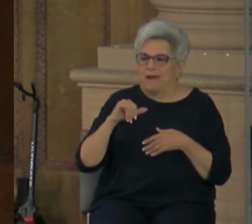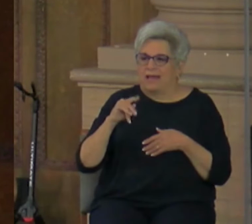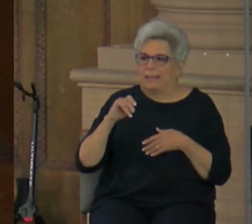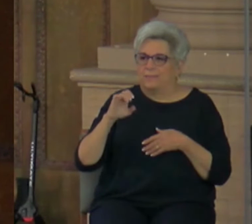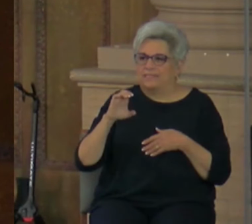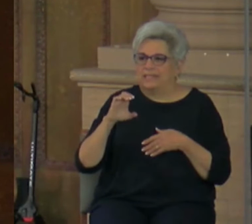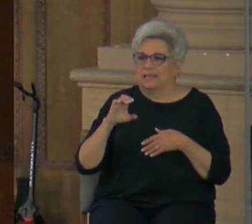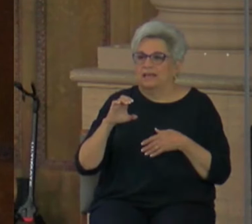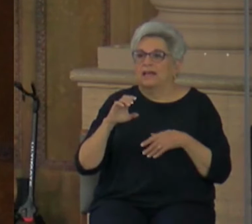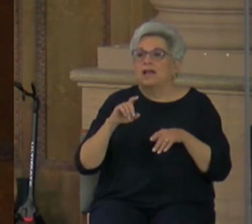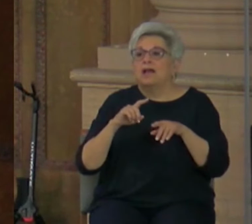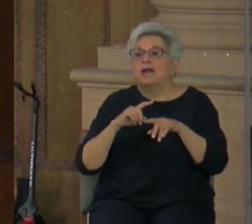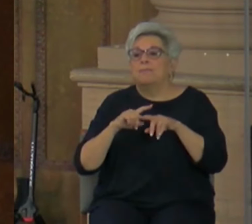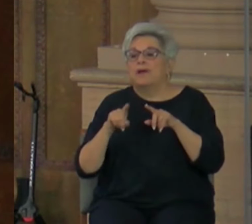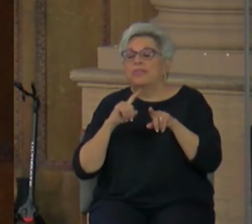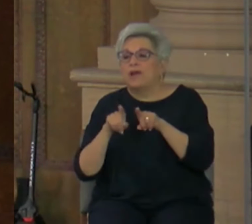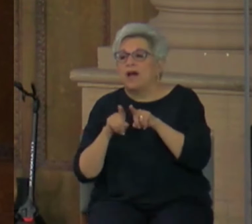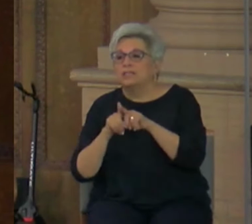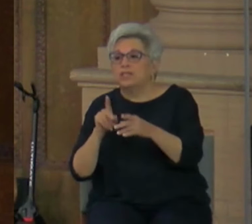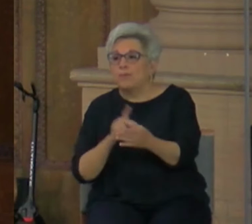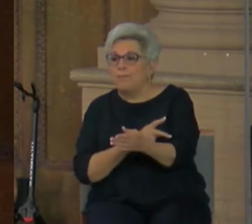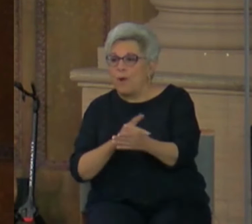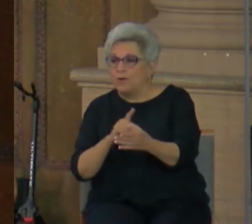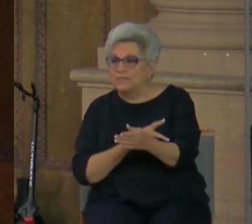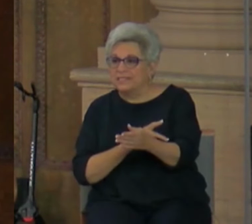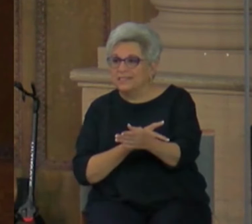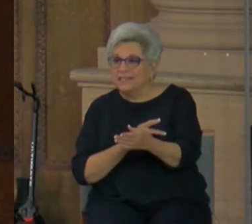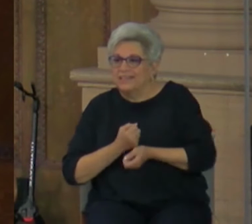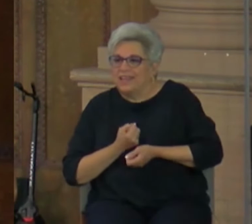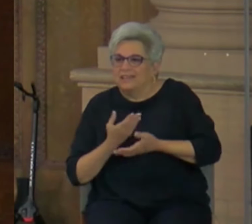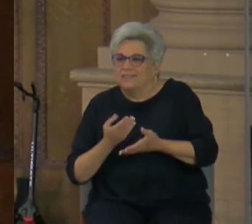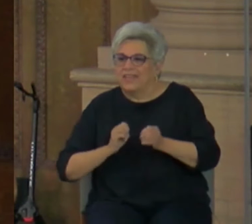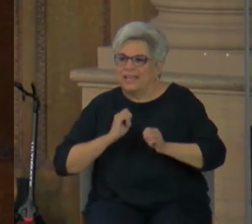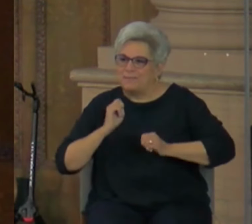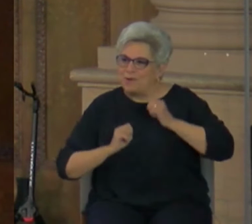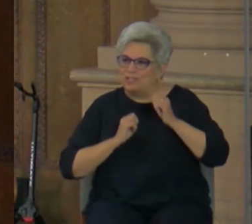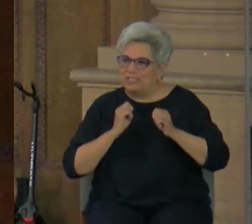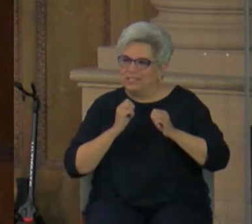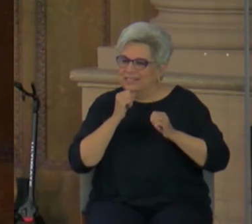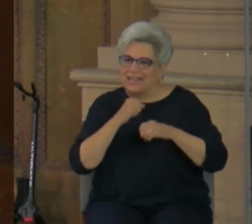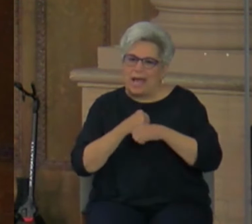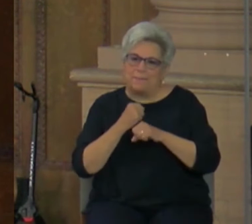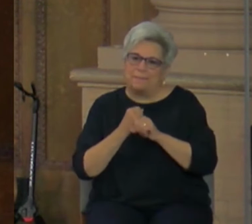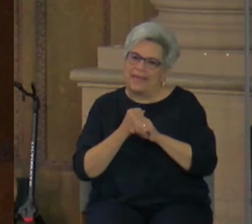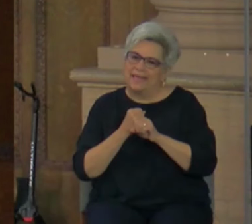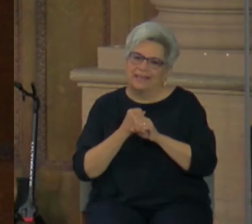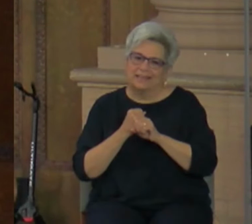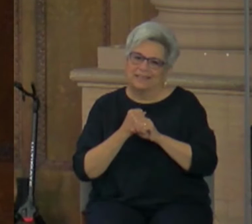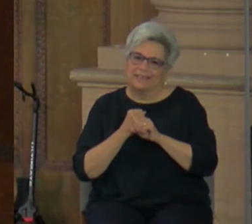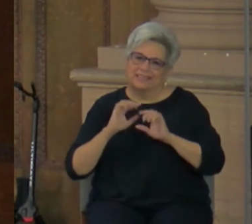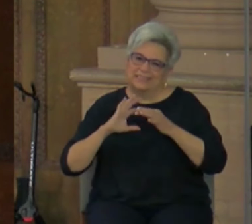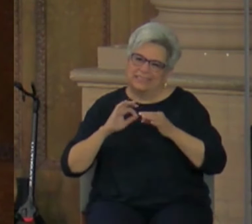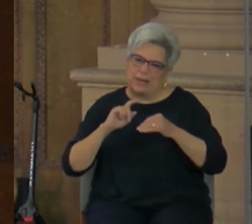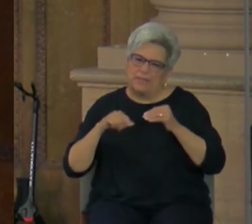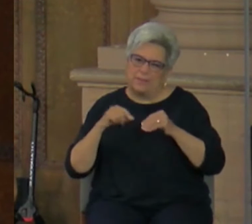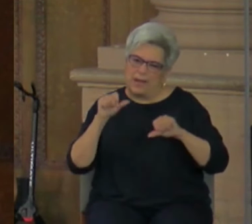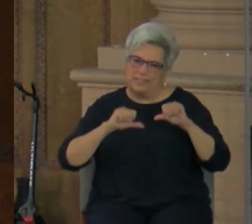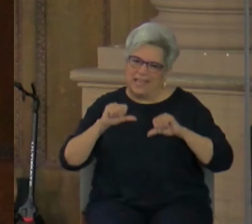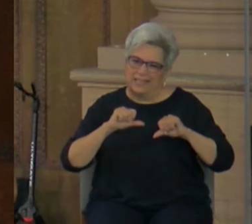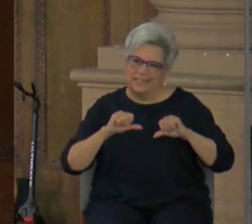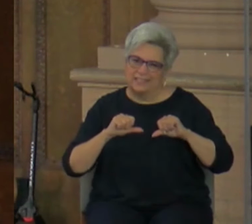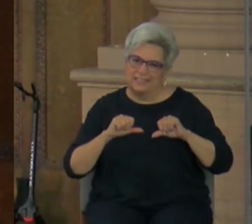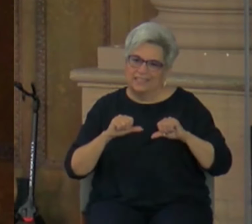to convey emotion but not make a statement about science. So even as, if it was Moses, even